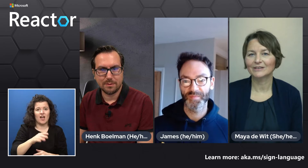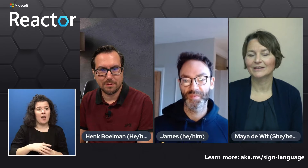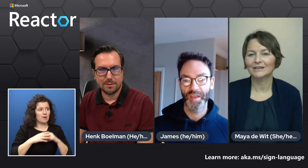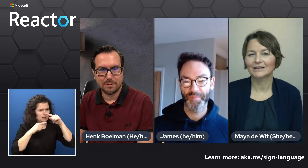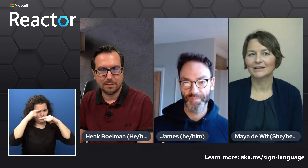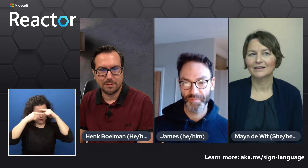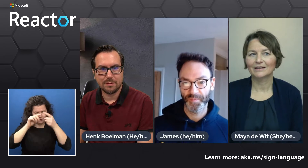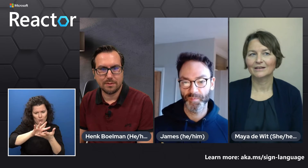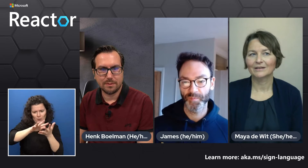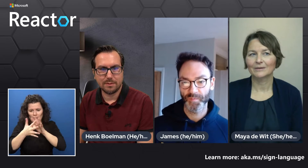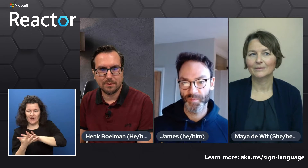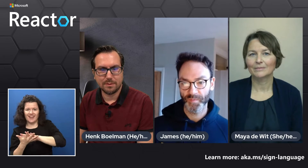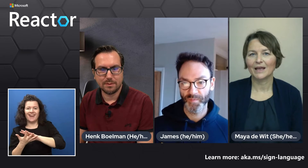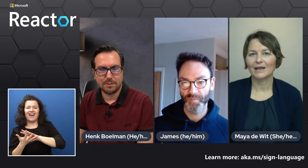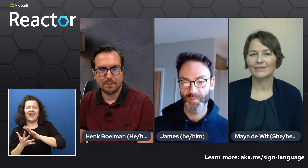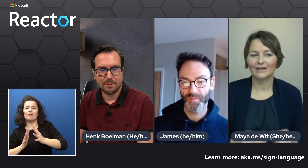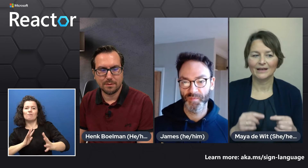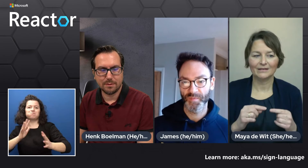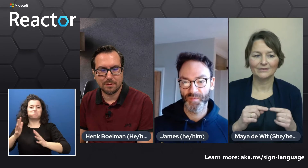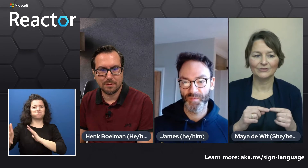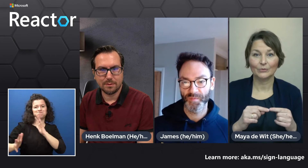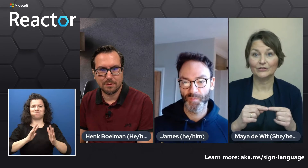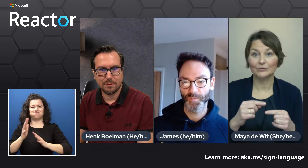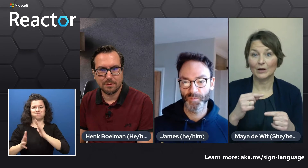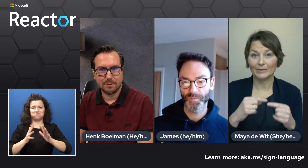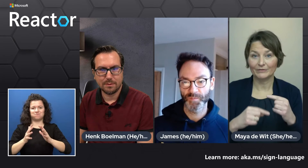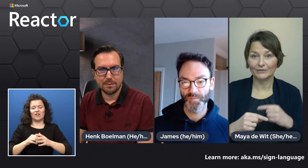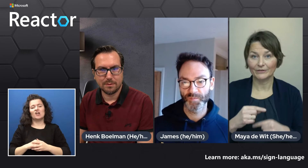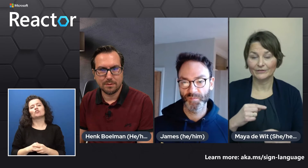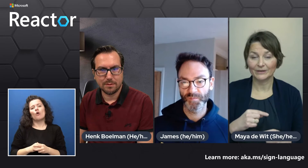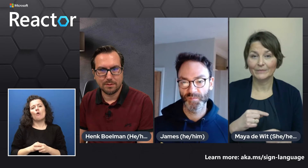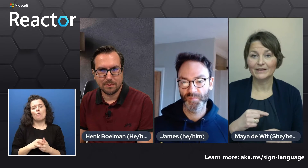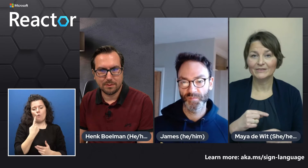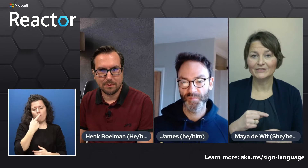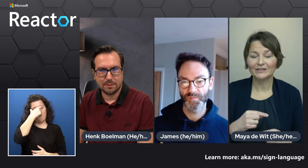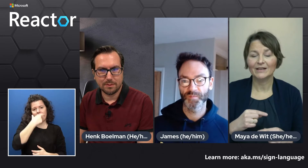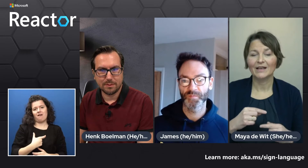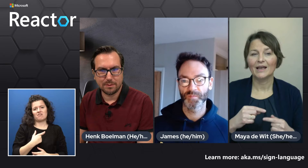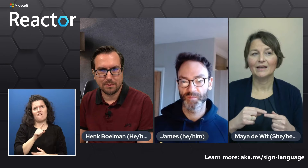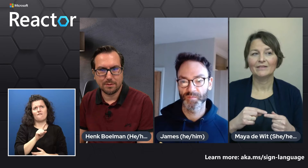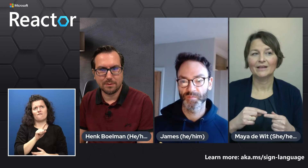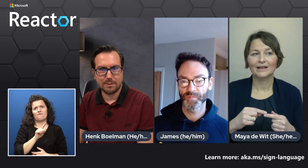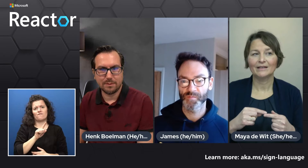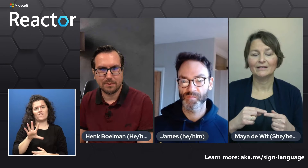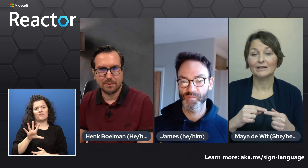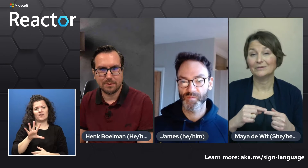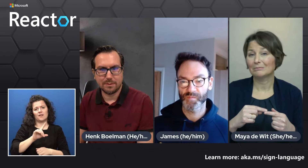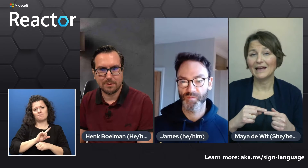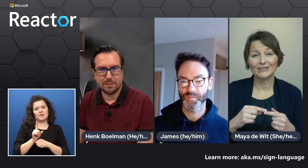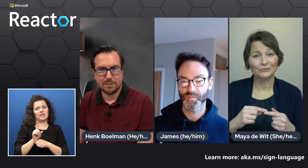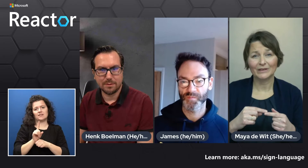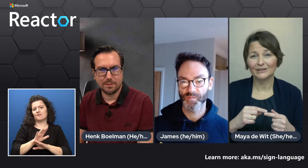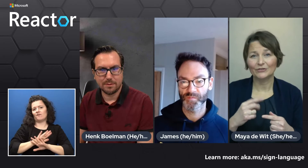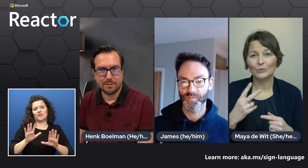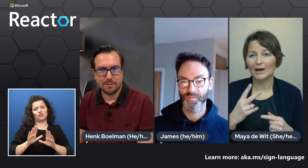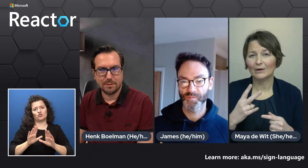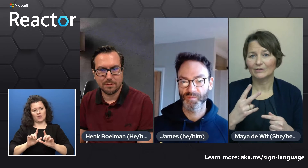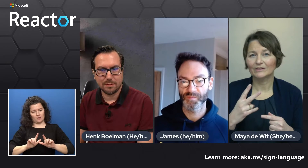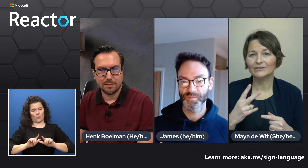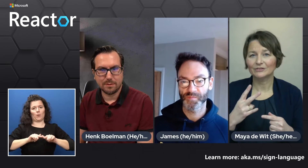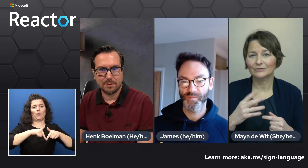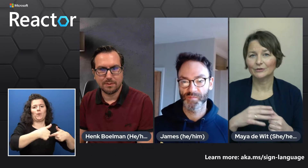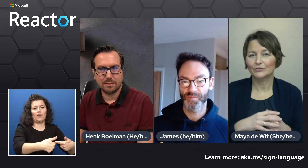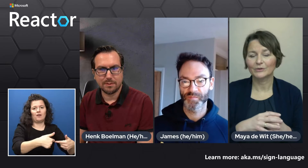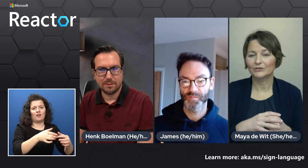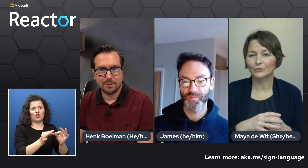max. Yeah. And then, so we swap every 15 minutes, and then max really 2